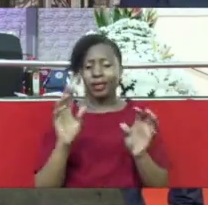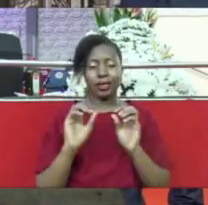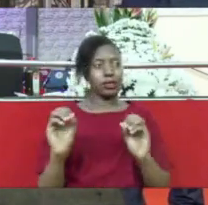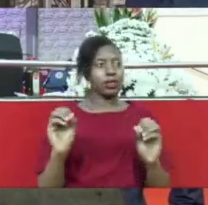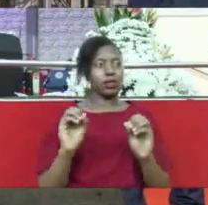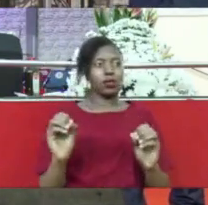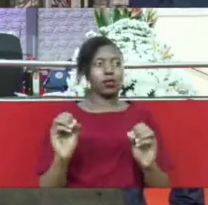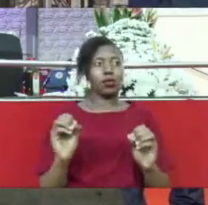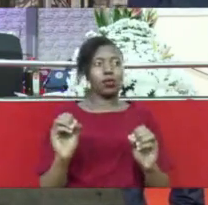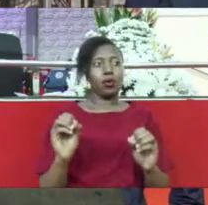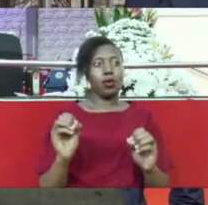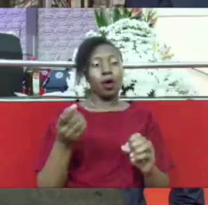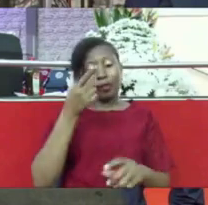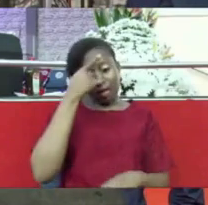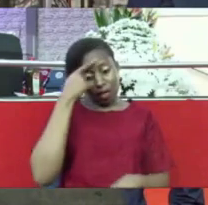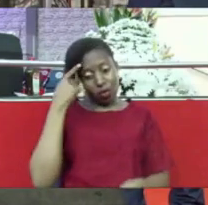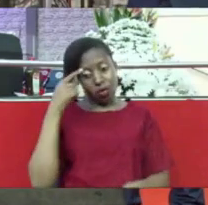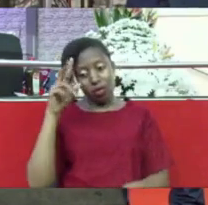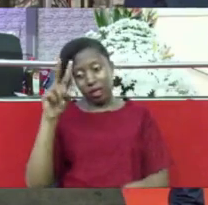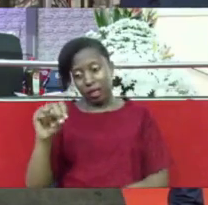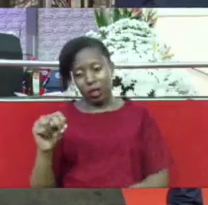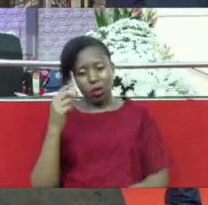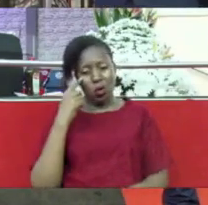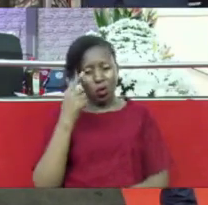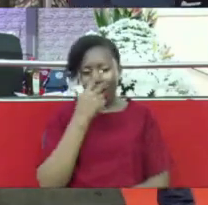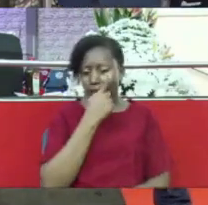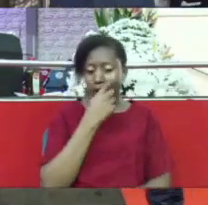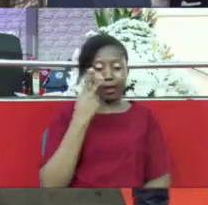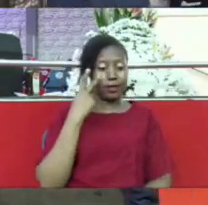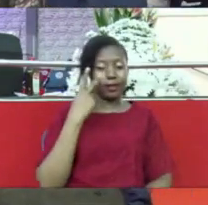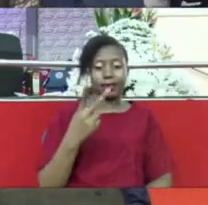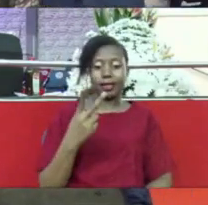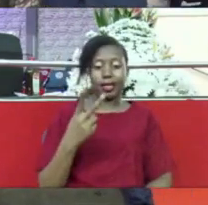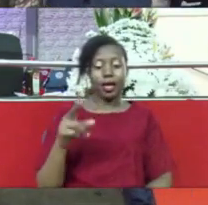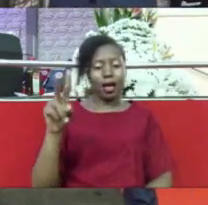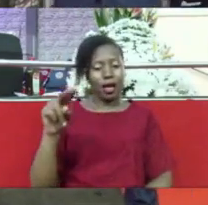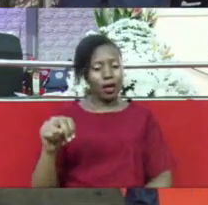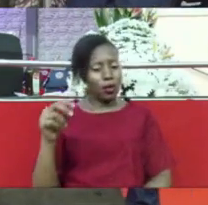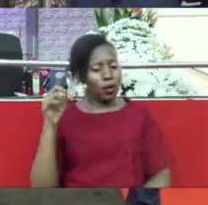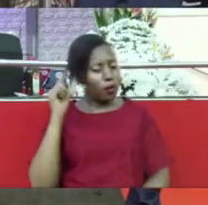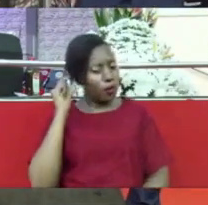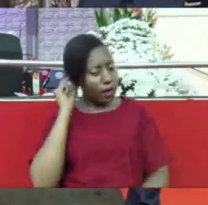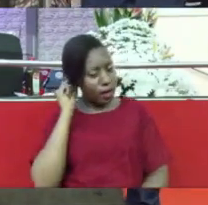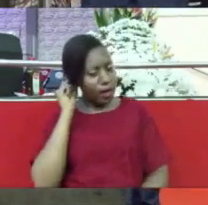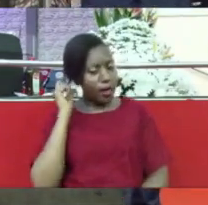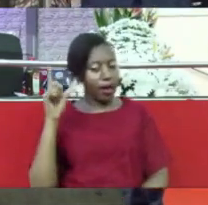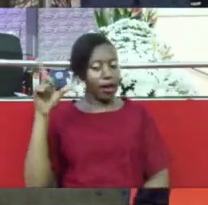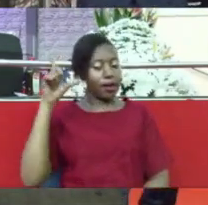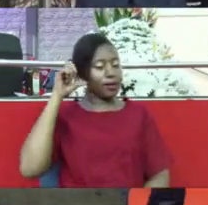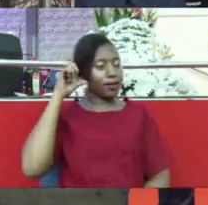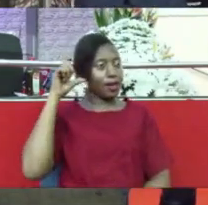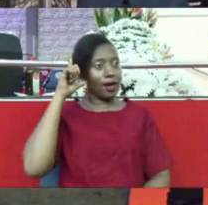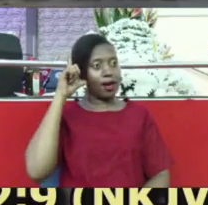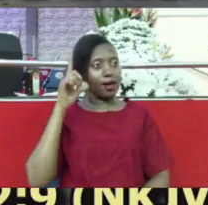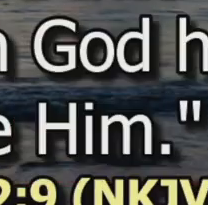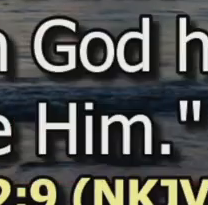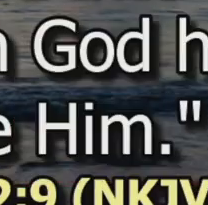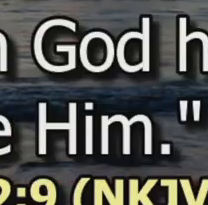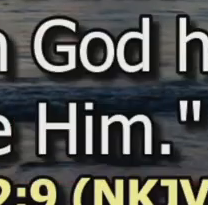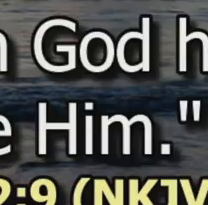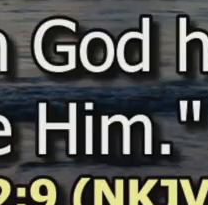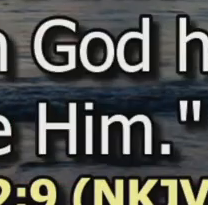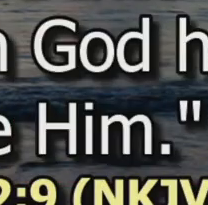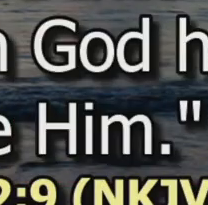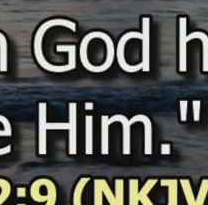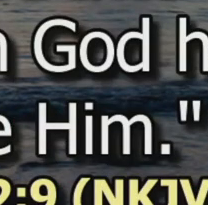has seen. Kwamba hakuna jicho limeona. No ear heard. Hakuna sikio limesikia. Neither have entered into the heart of man. Hata